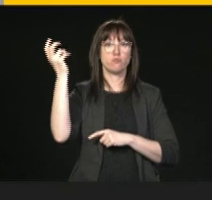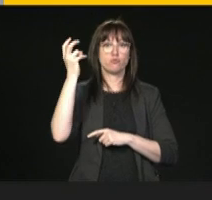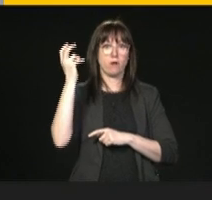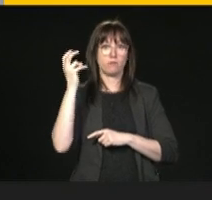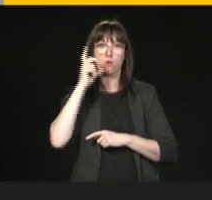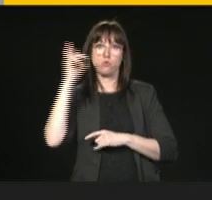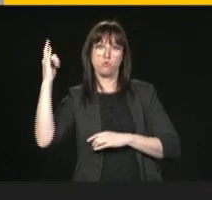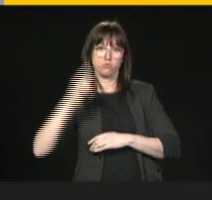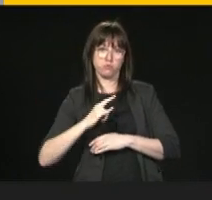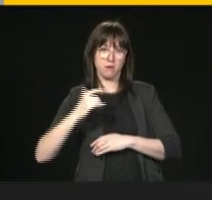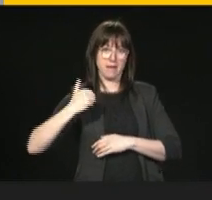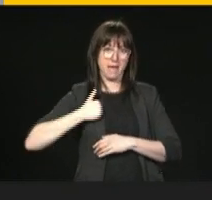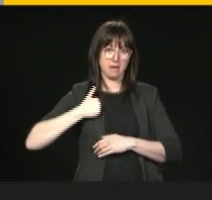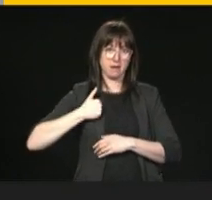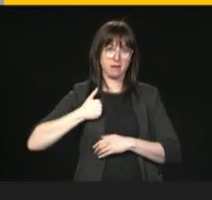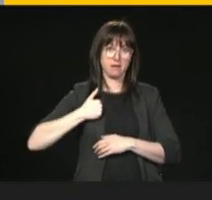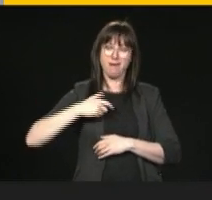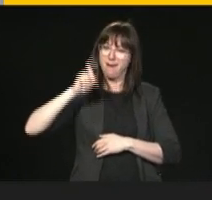that's